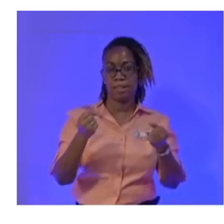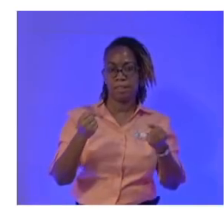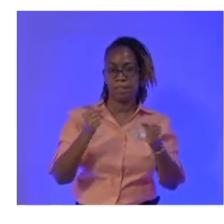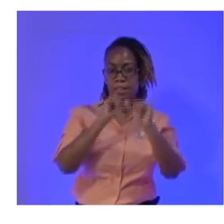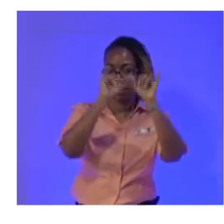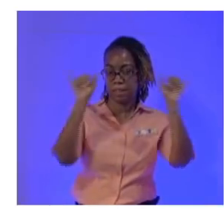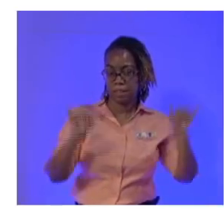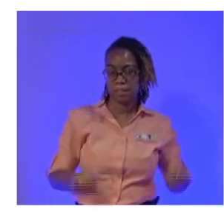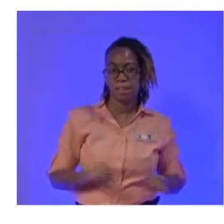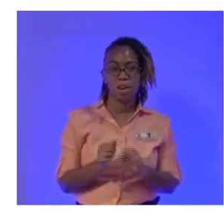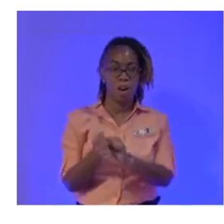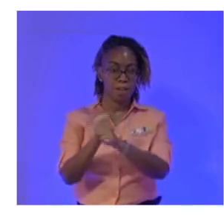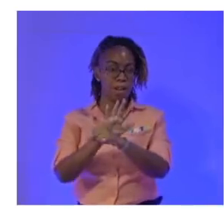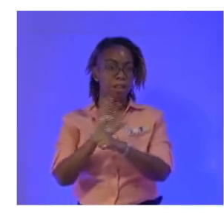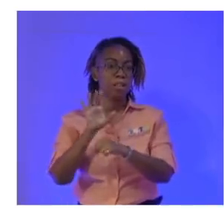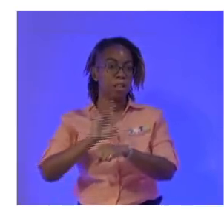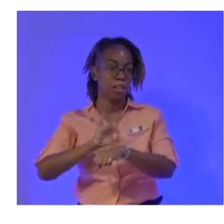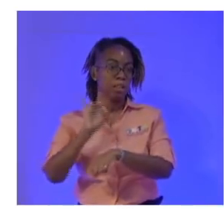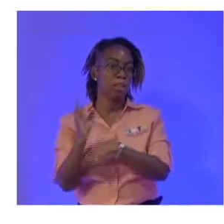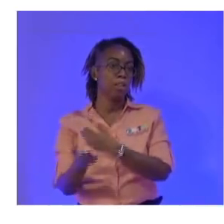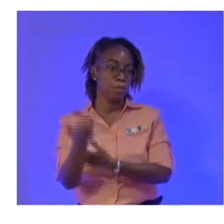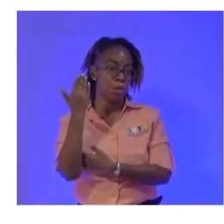morning.